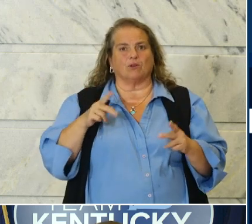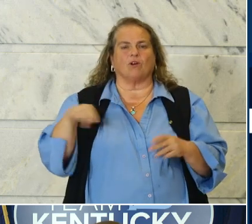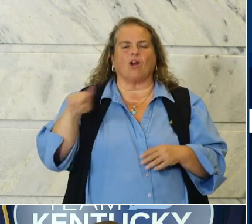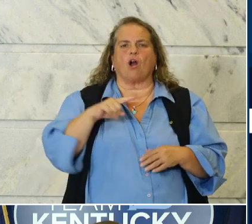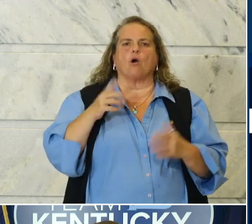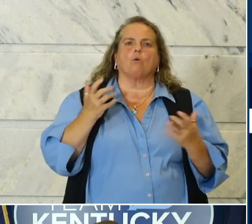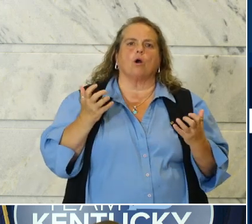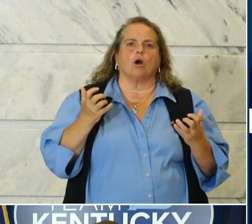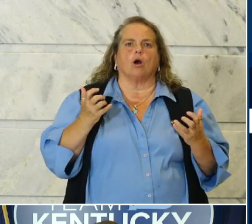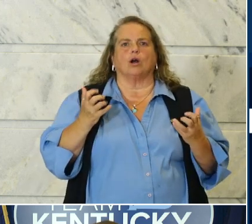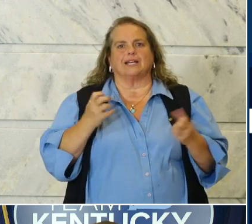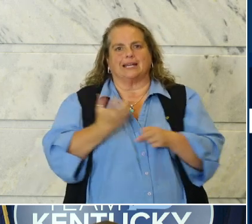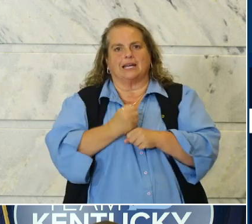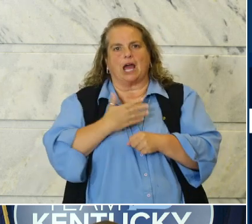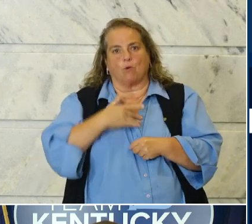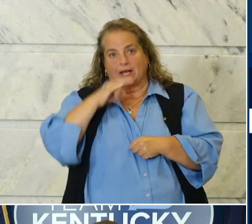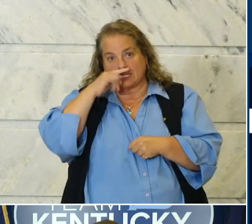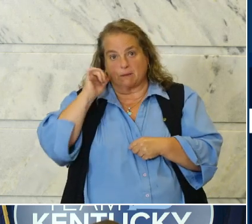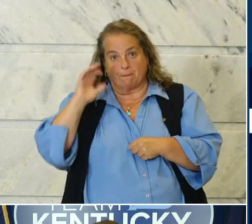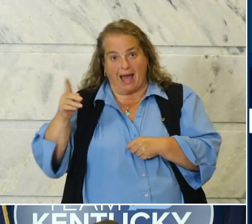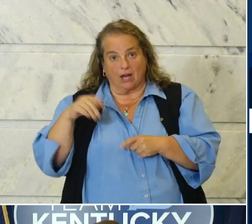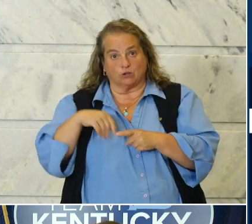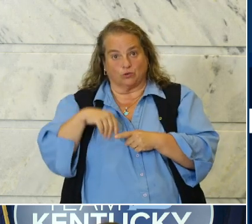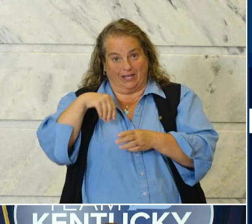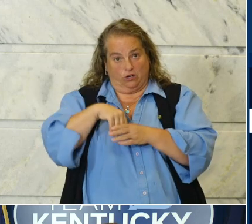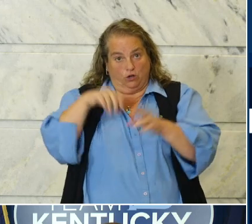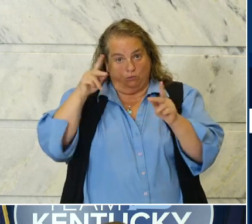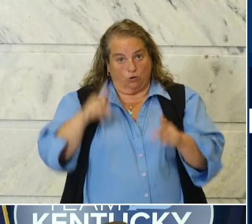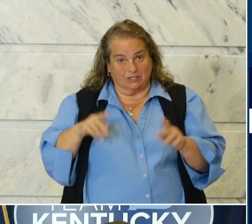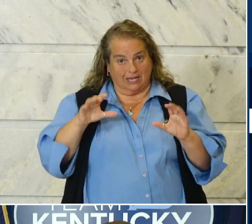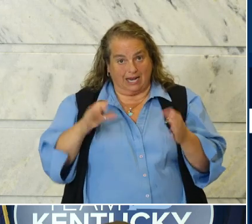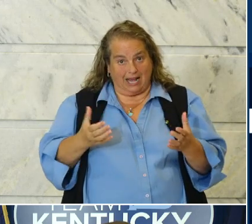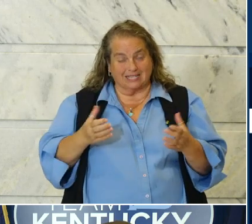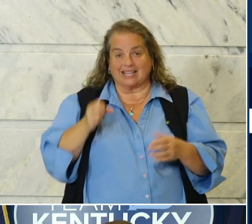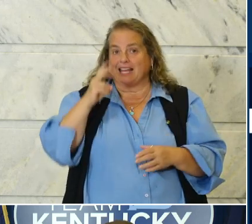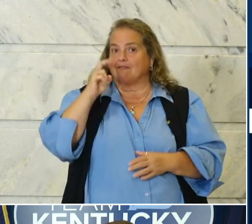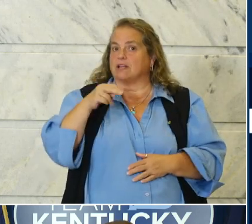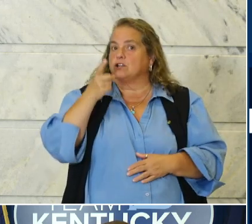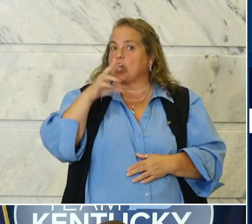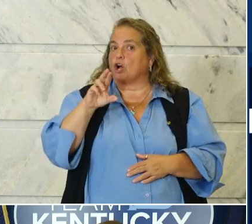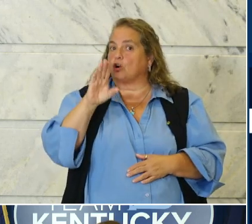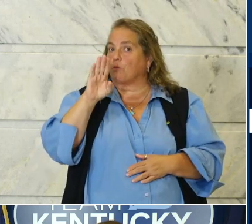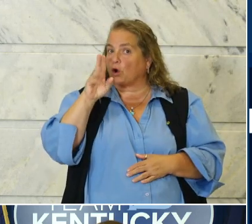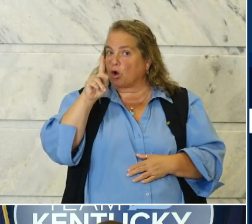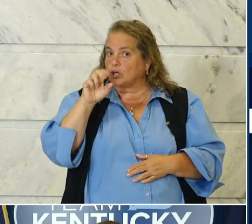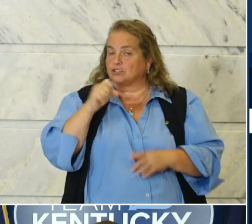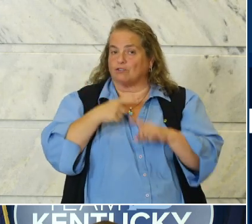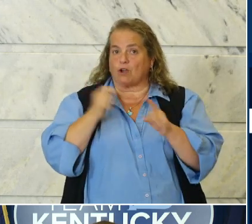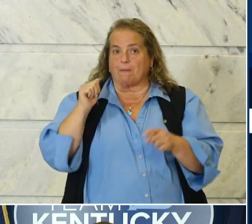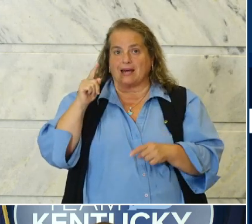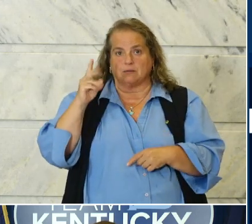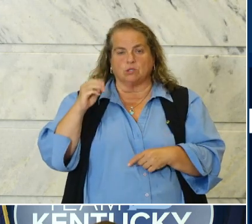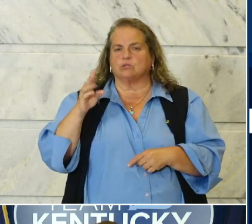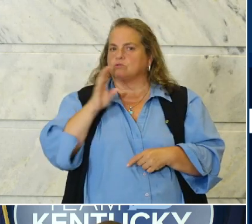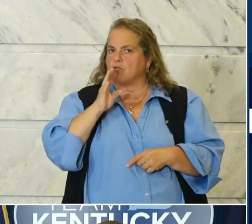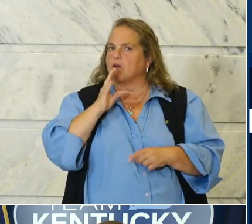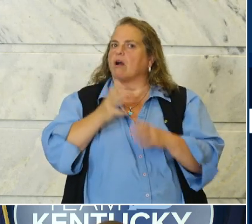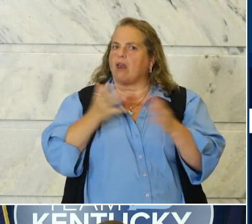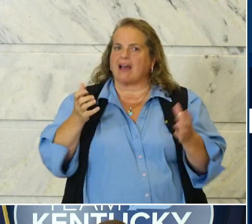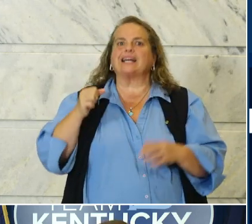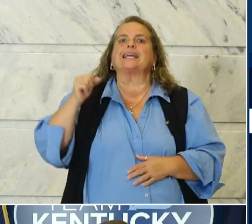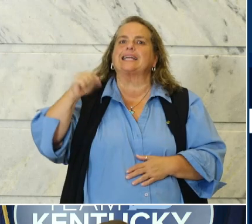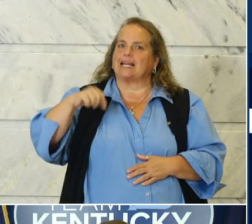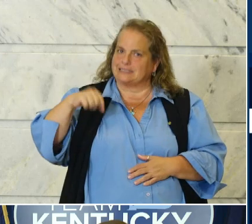us wanting to get our kids back in in-person classes. But even Dr. Birx, from an administration that's really talking about it a lot, said